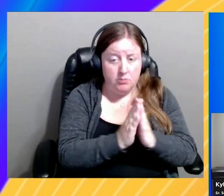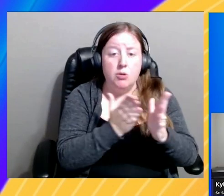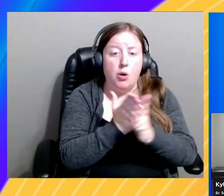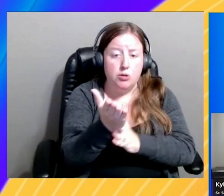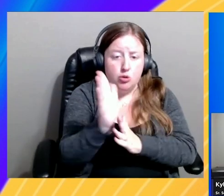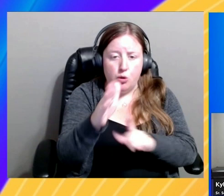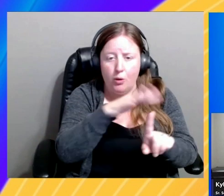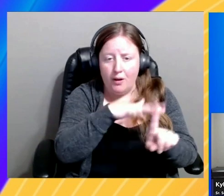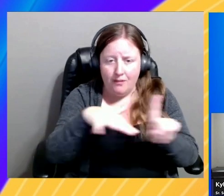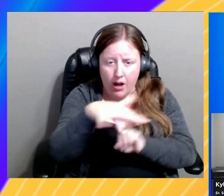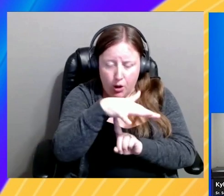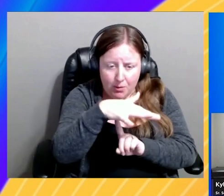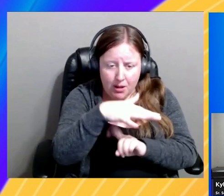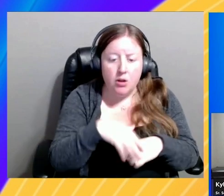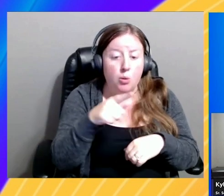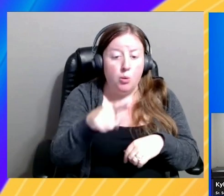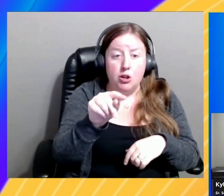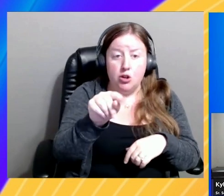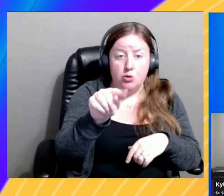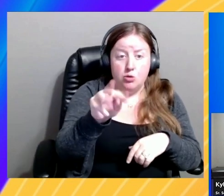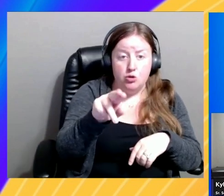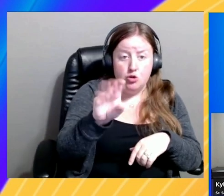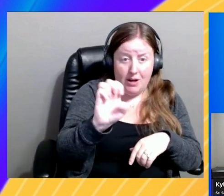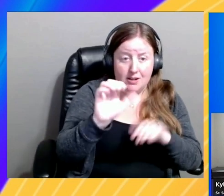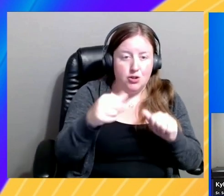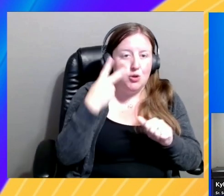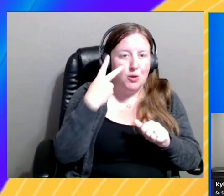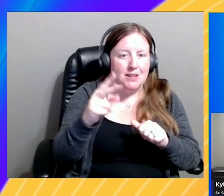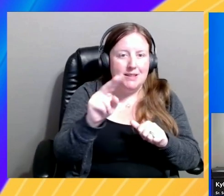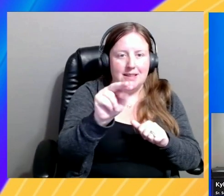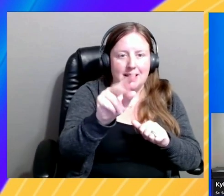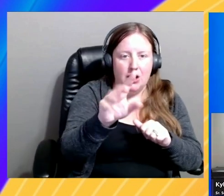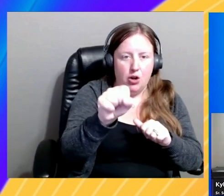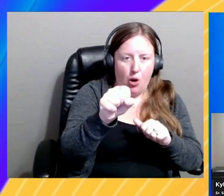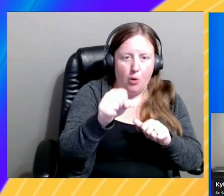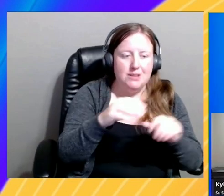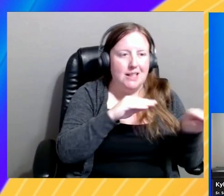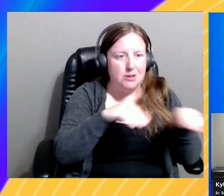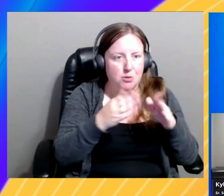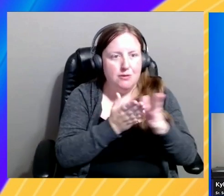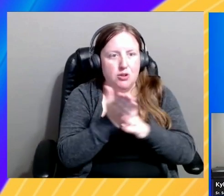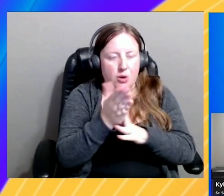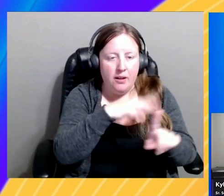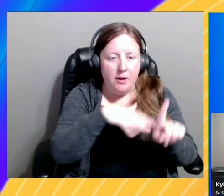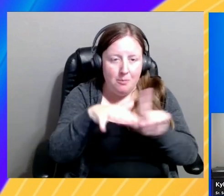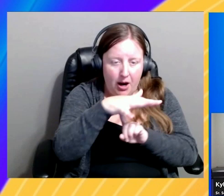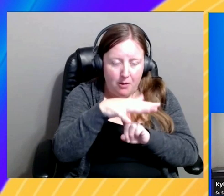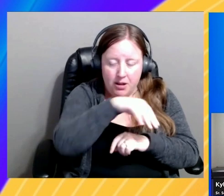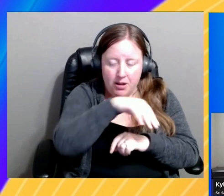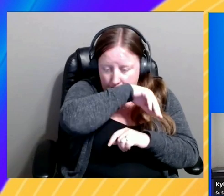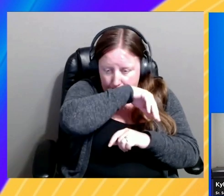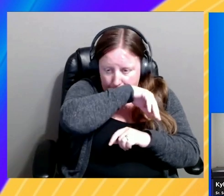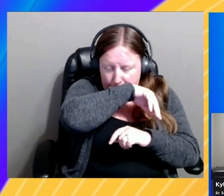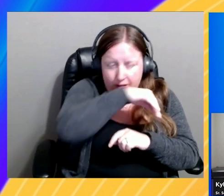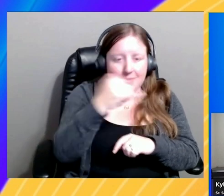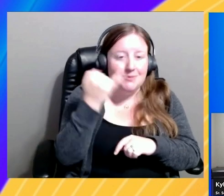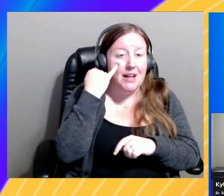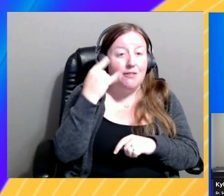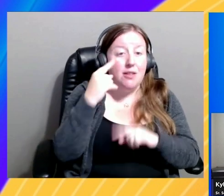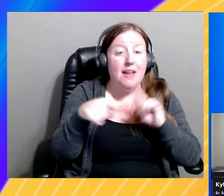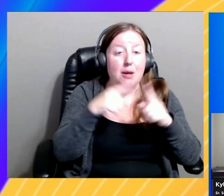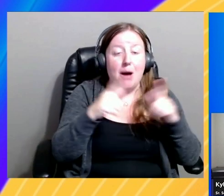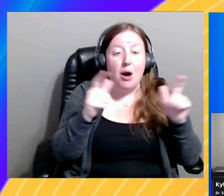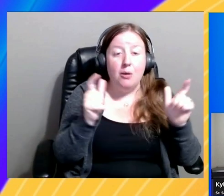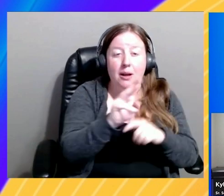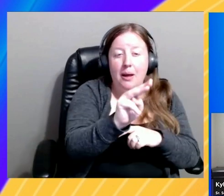and when you trace it, you see these nodes as it moves throughout the environment. So if you think of something like microservices, as